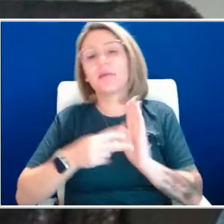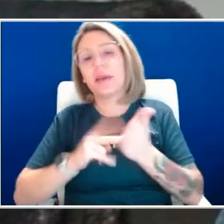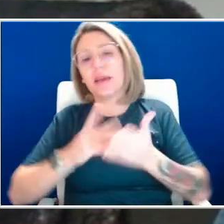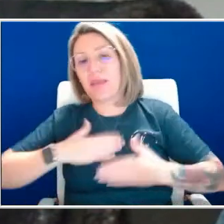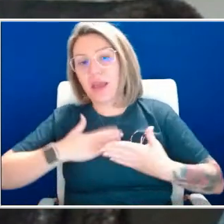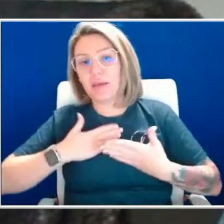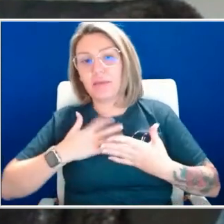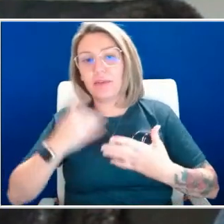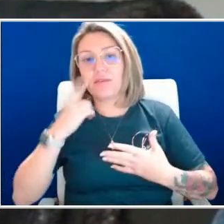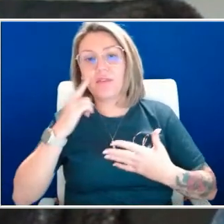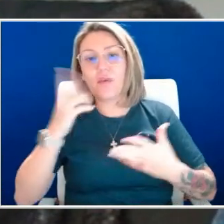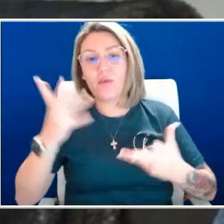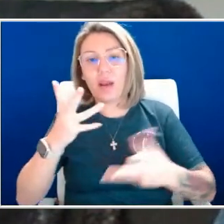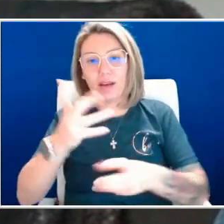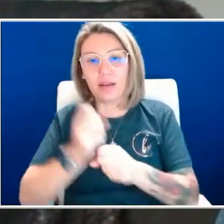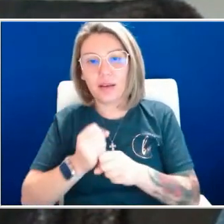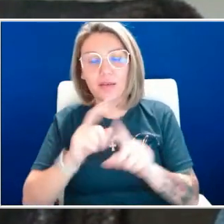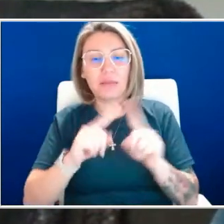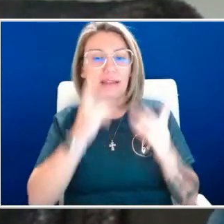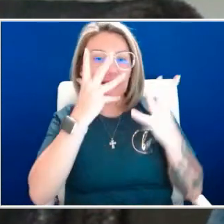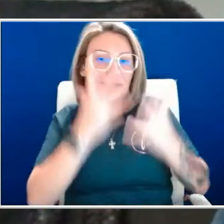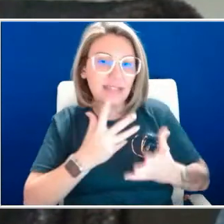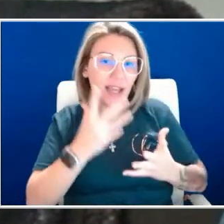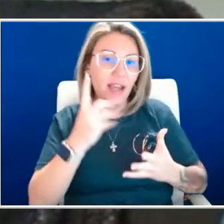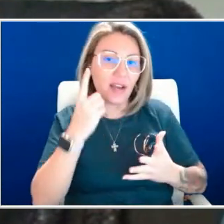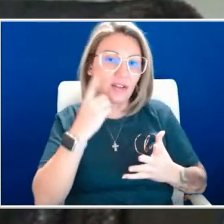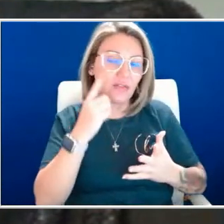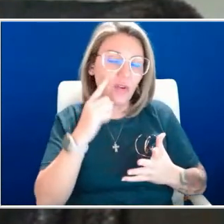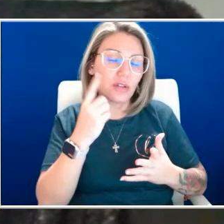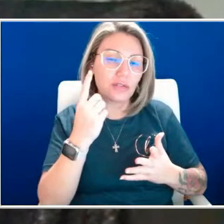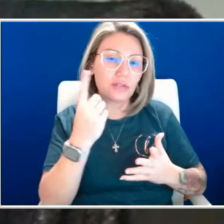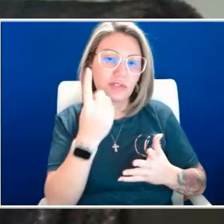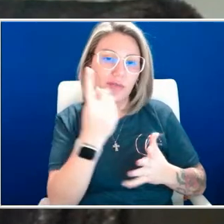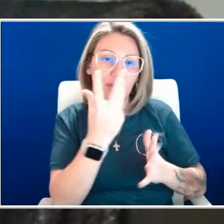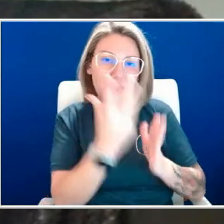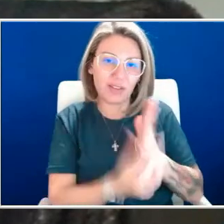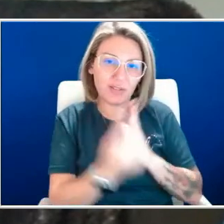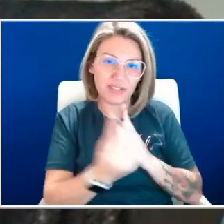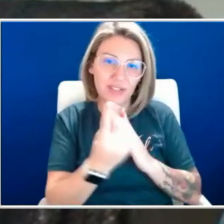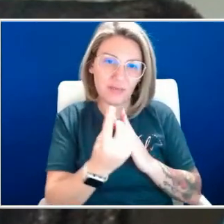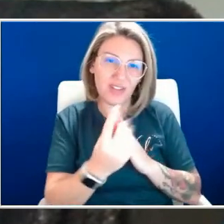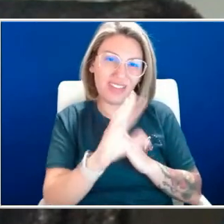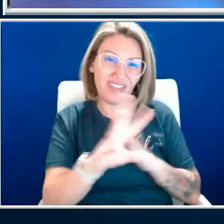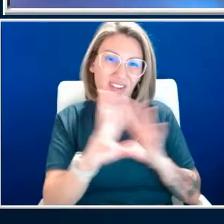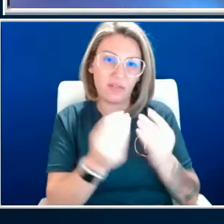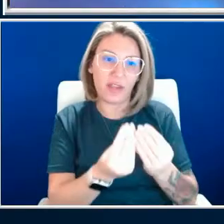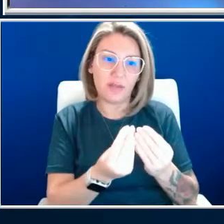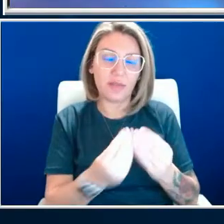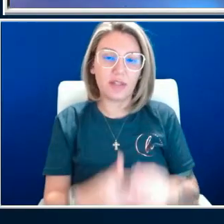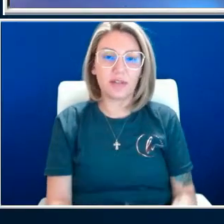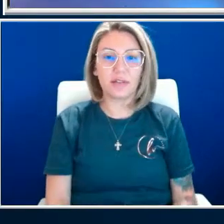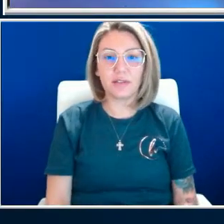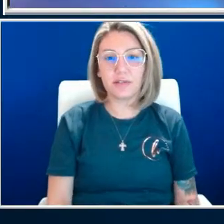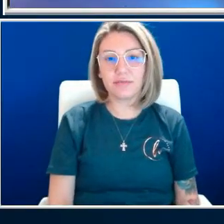but I'm sad for someone losing somebody in their family, you know. But